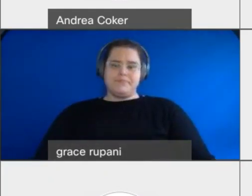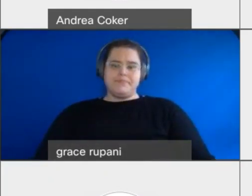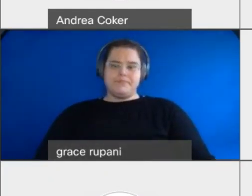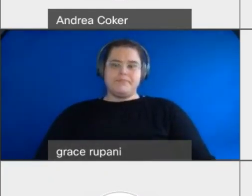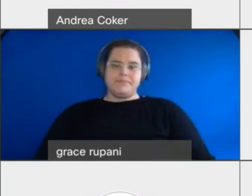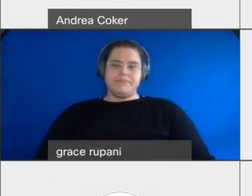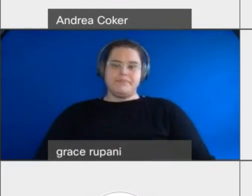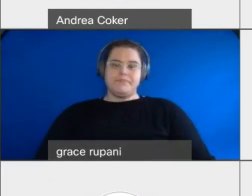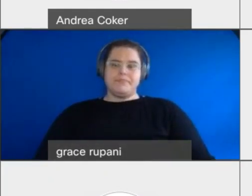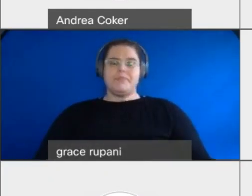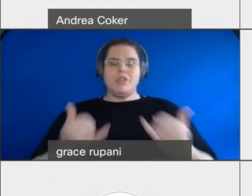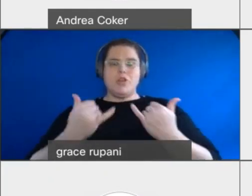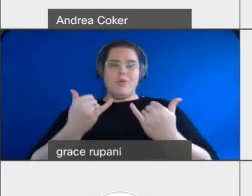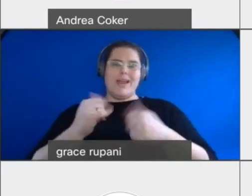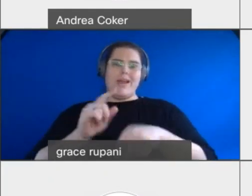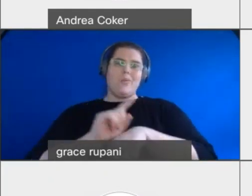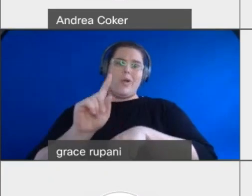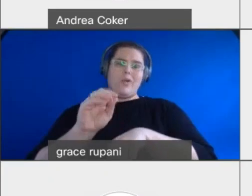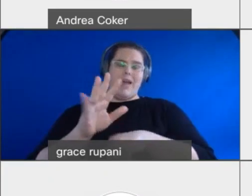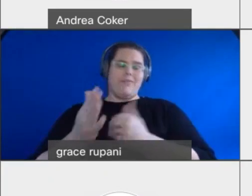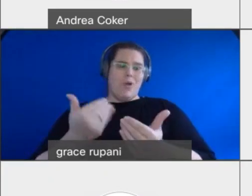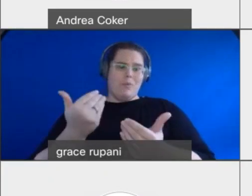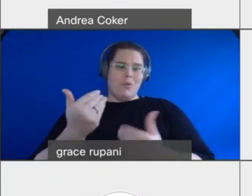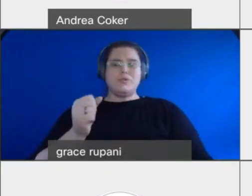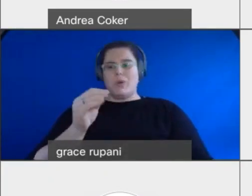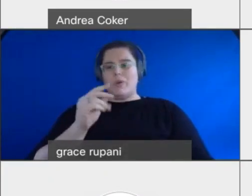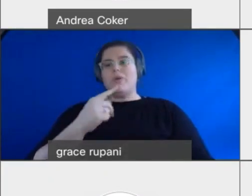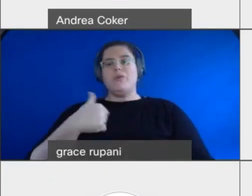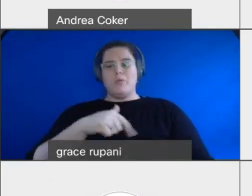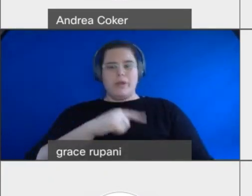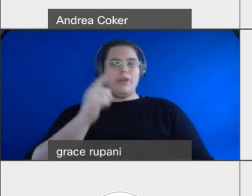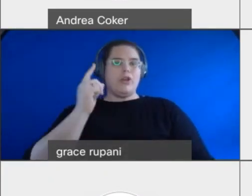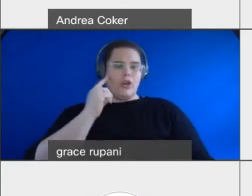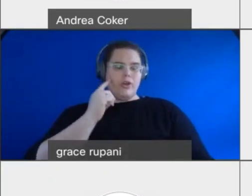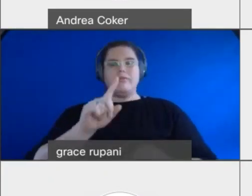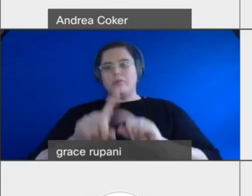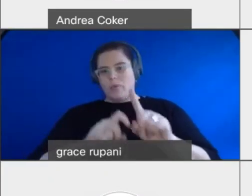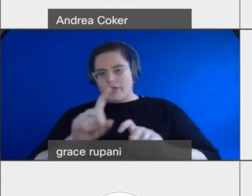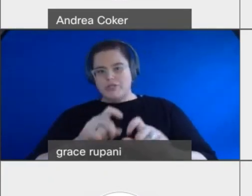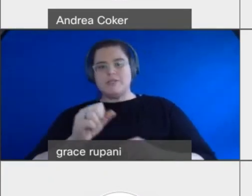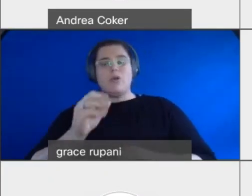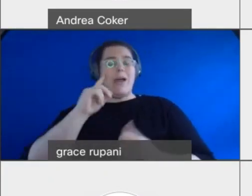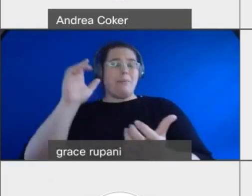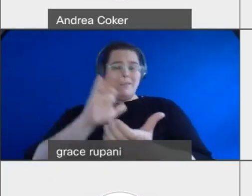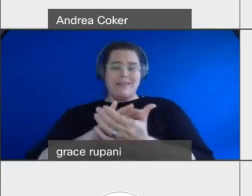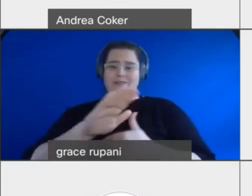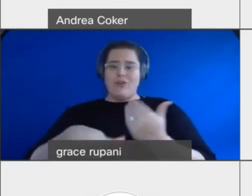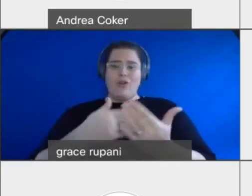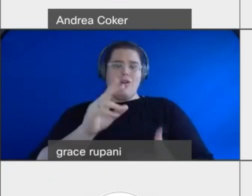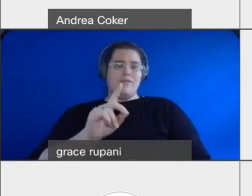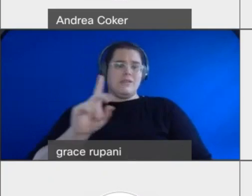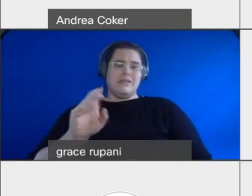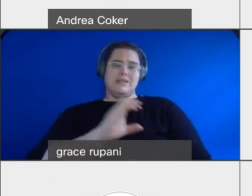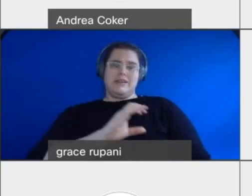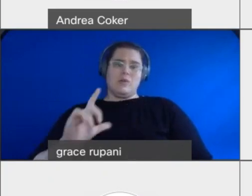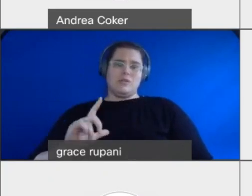So it is just about 1:05. We heard the questions. As I said, I believe I got all the DD Council questions. If there